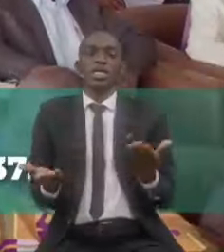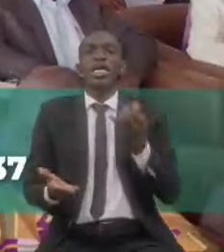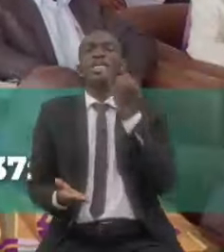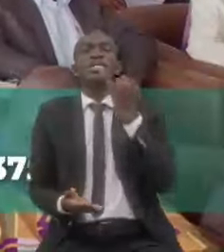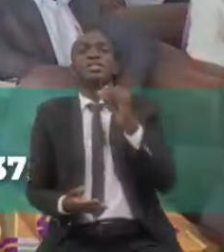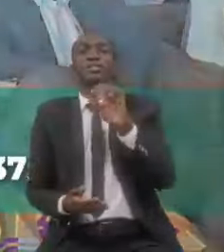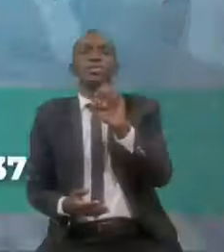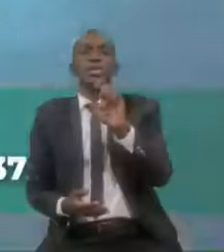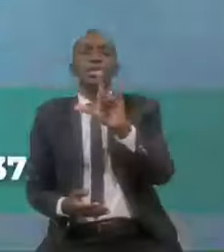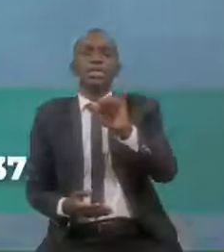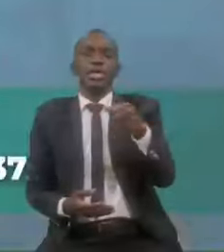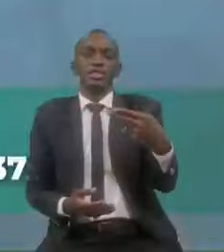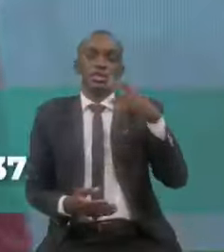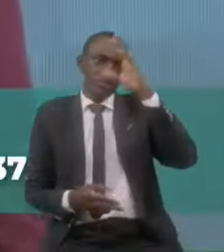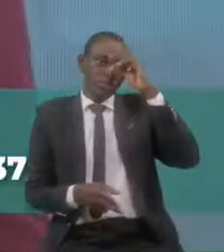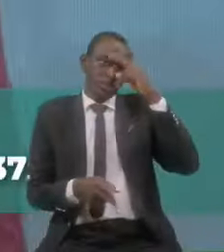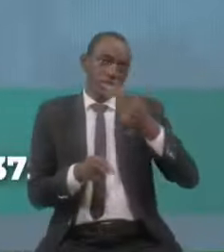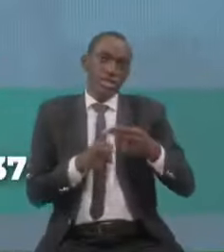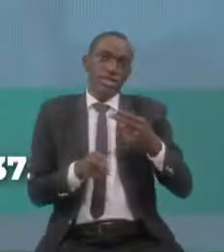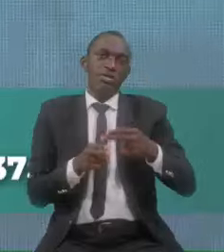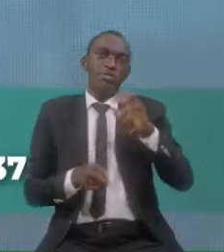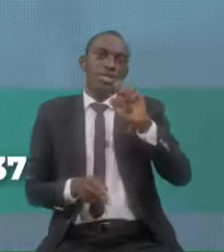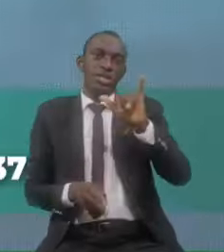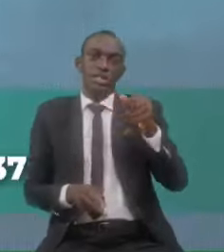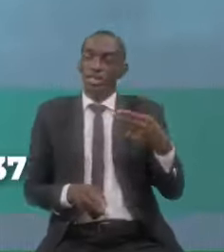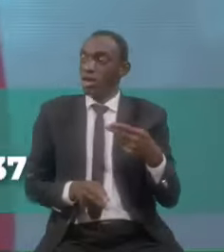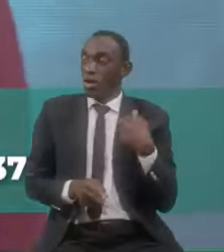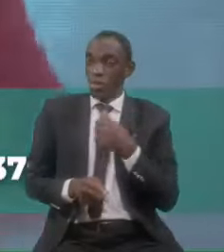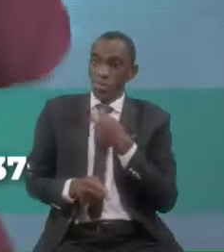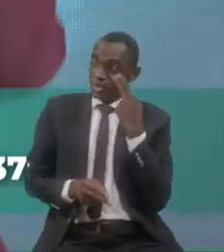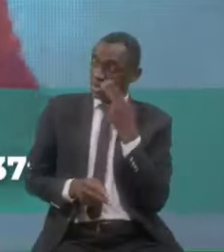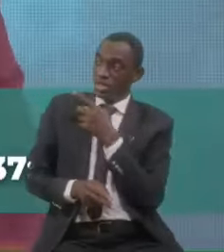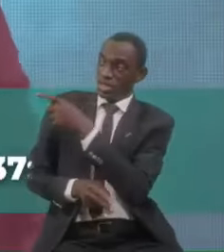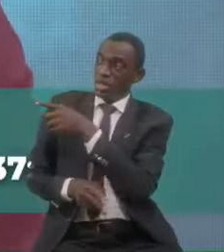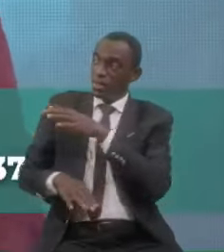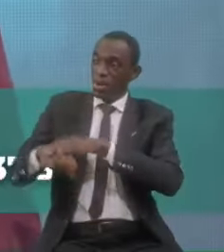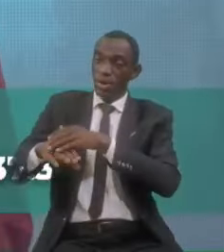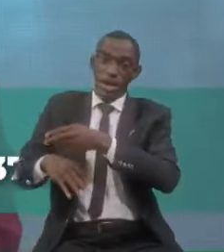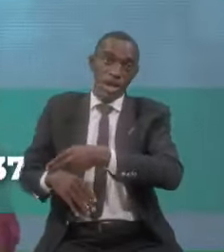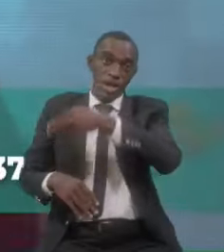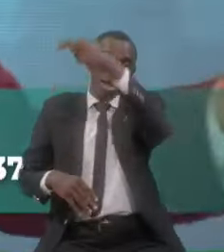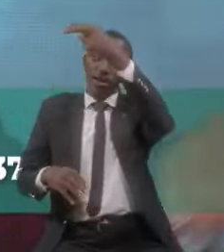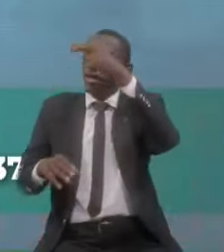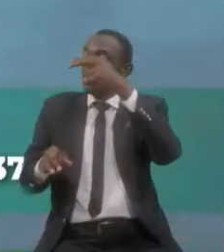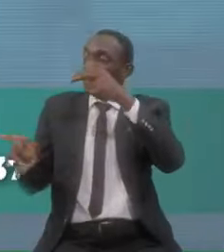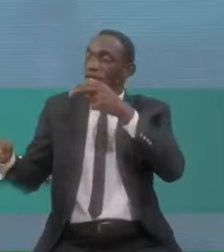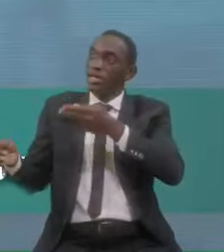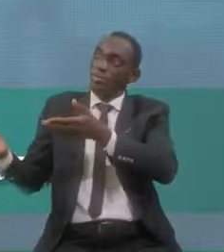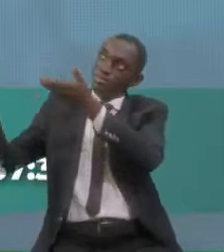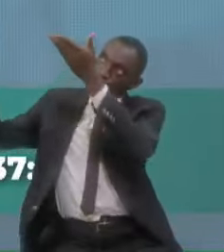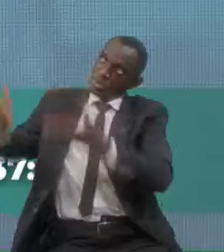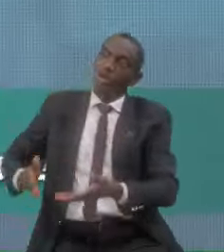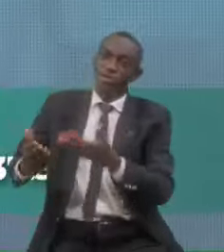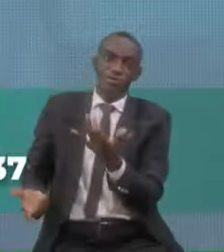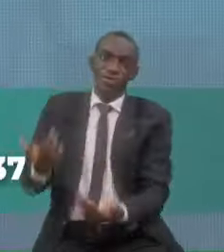seen him on a high. We've seen him bringing the fire down. We've seen